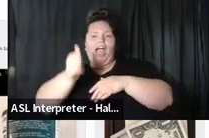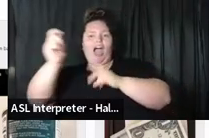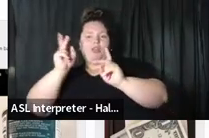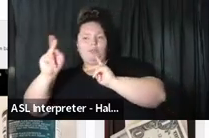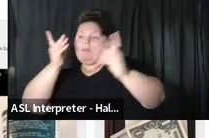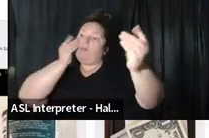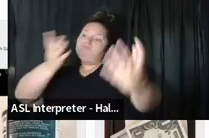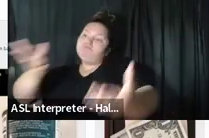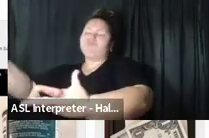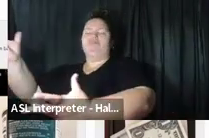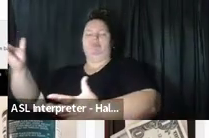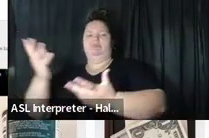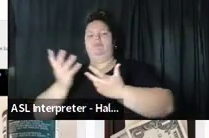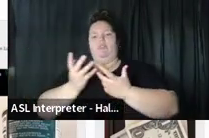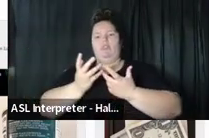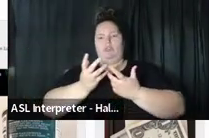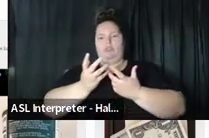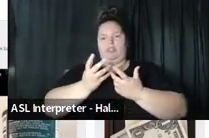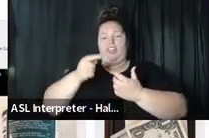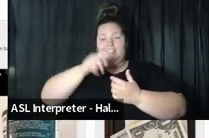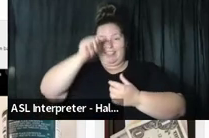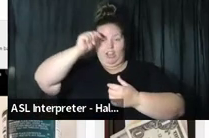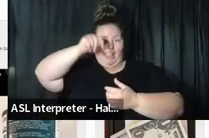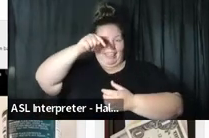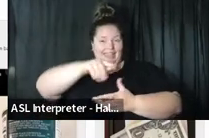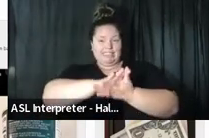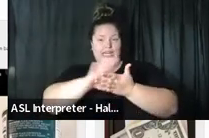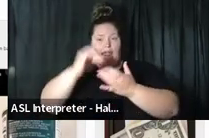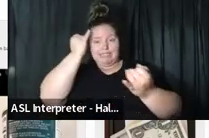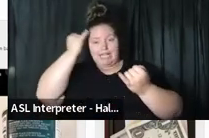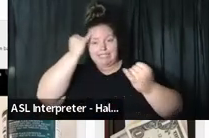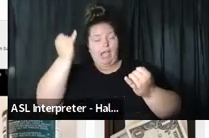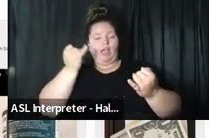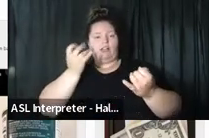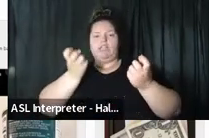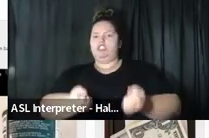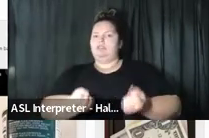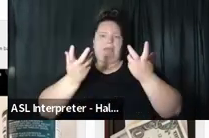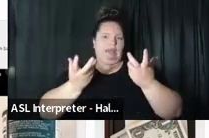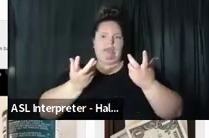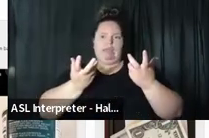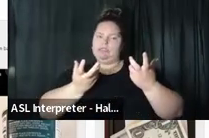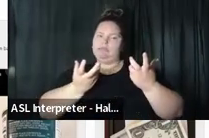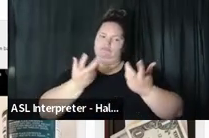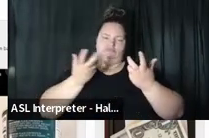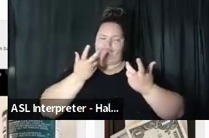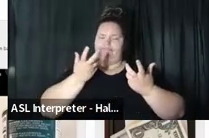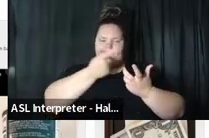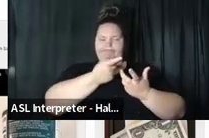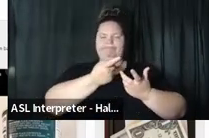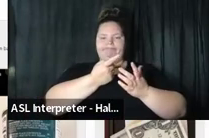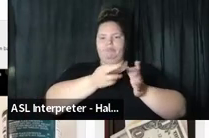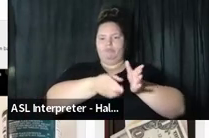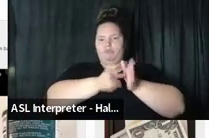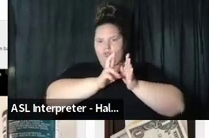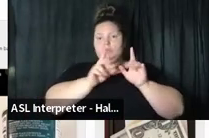at. In theory, this is a really nice idea, and there are several of these. The important thing is that people